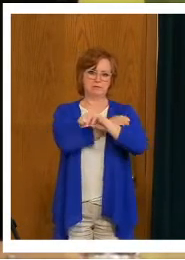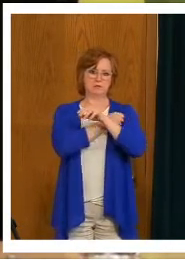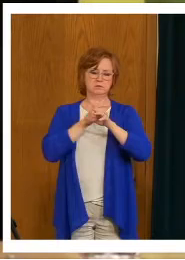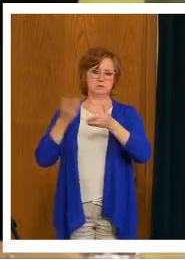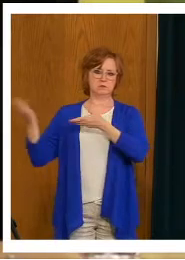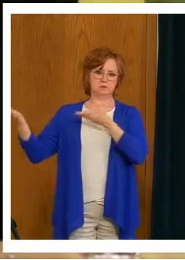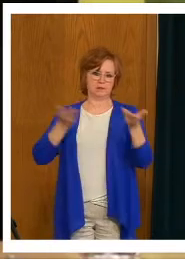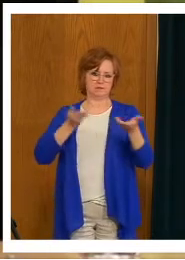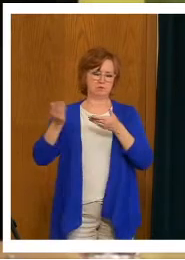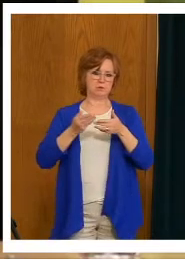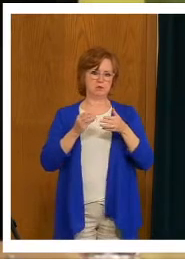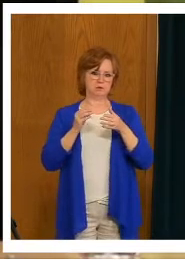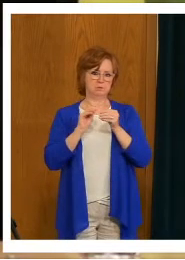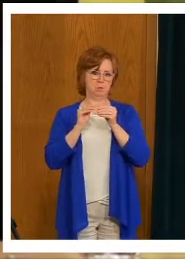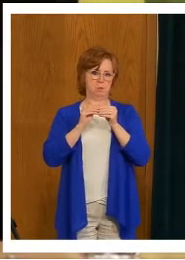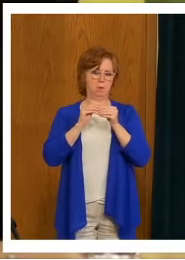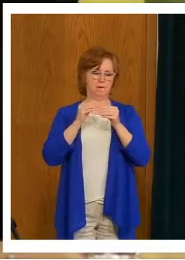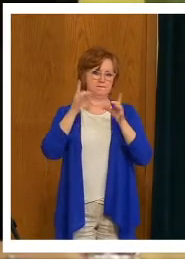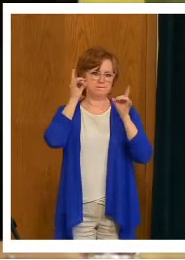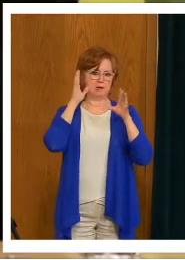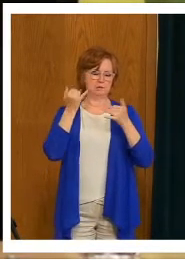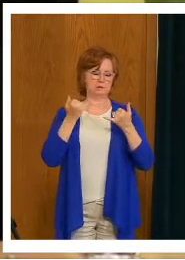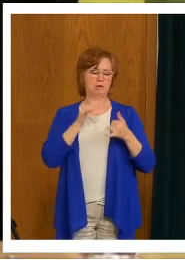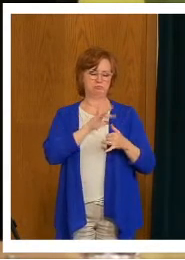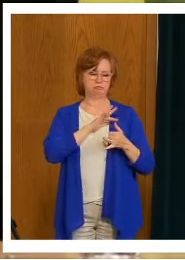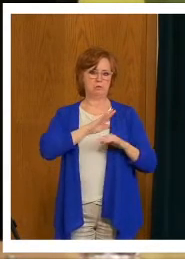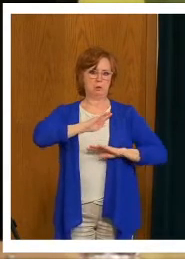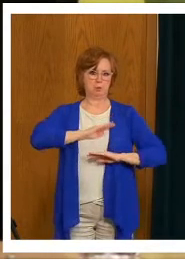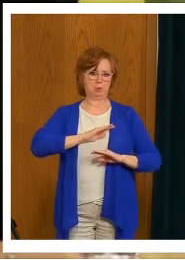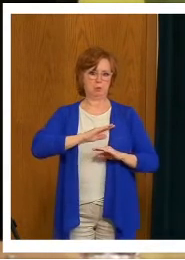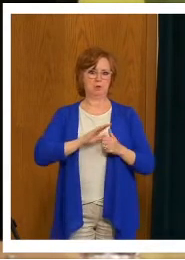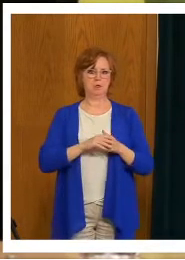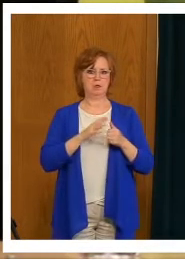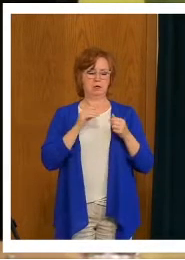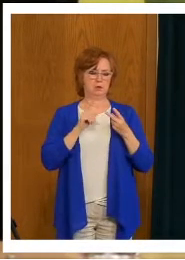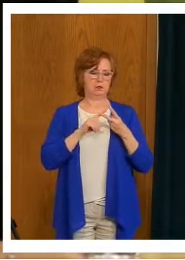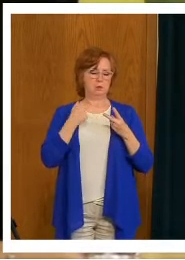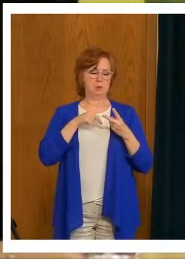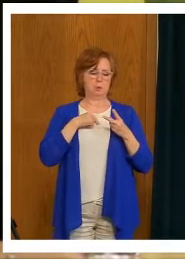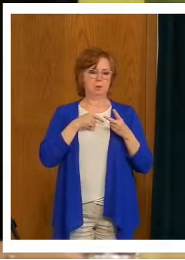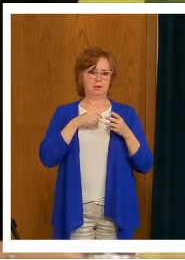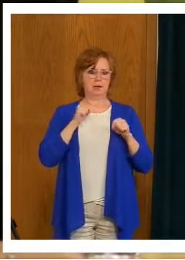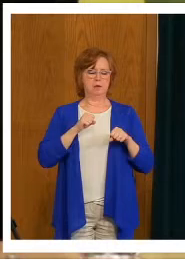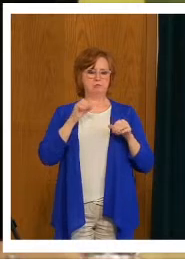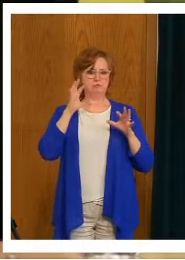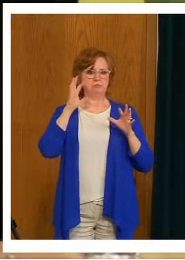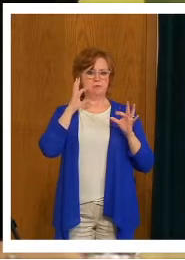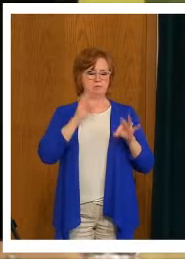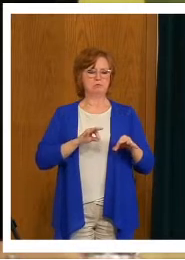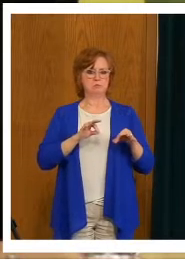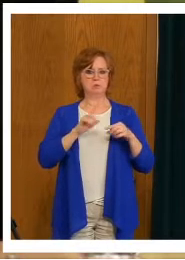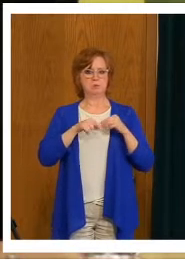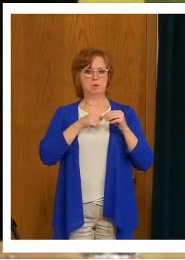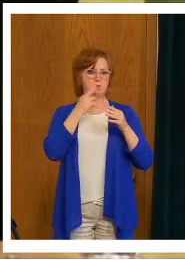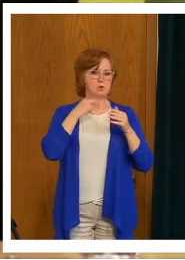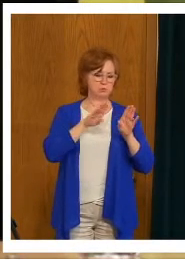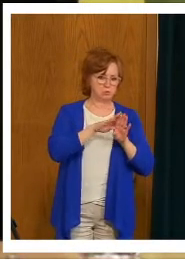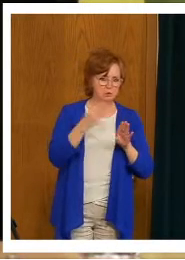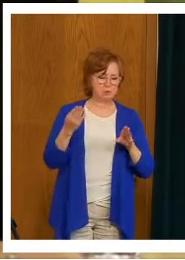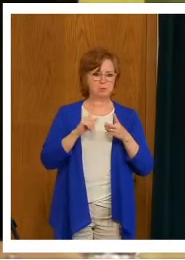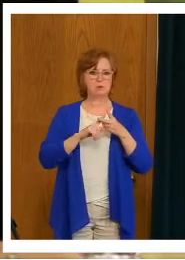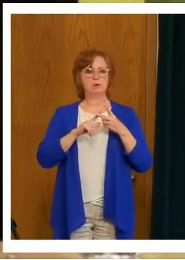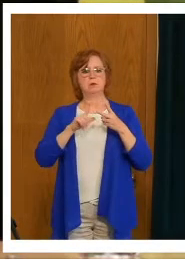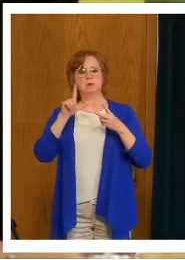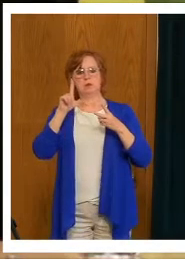and that's allowed us to make some decisions around, in particular, restaurants, long-term care facility visits here in Regina as